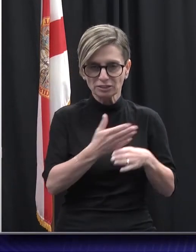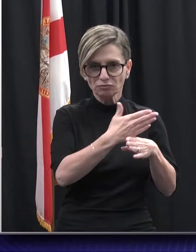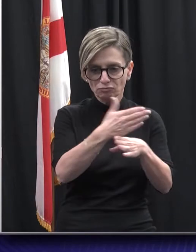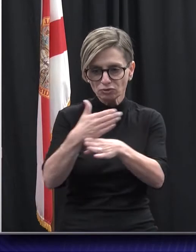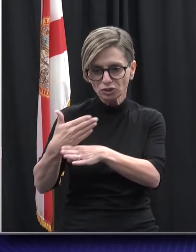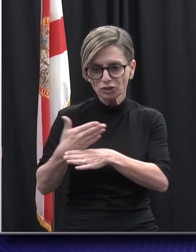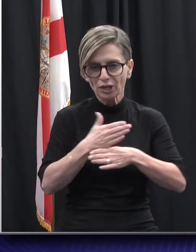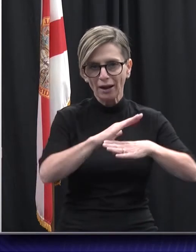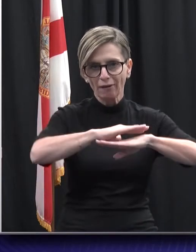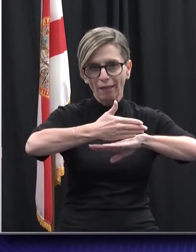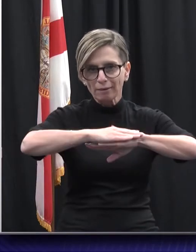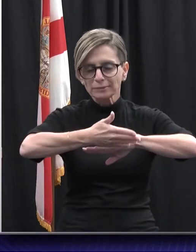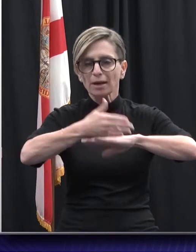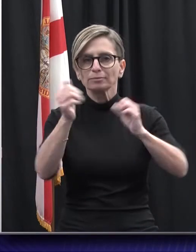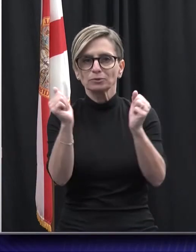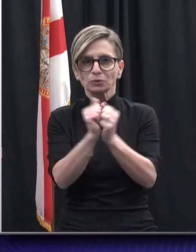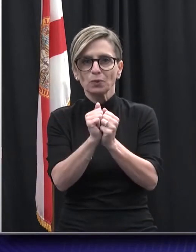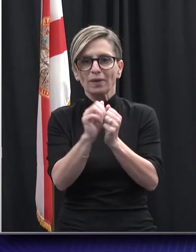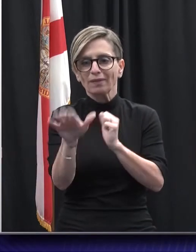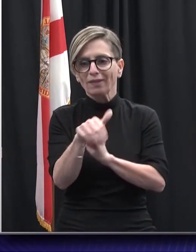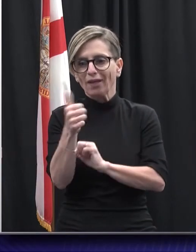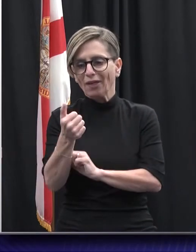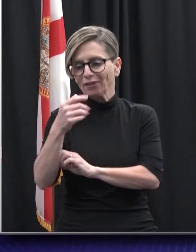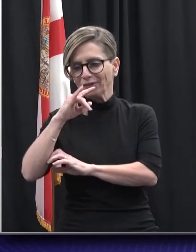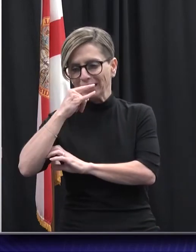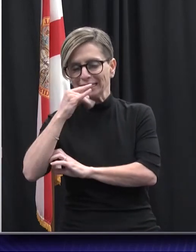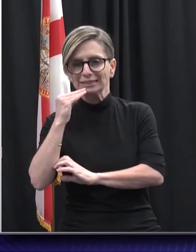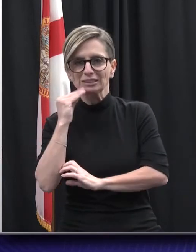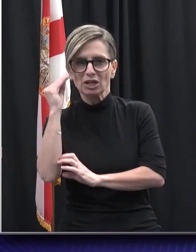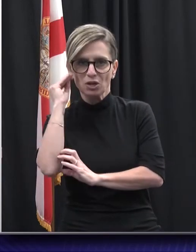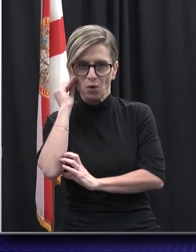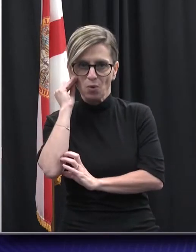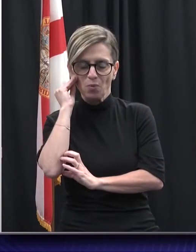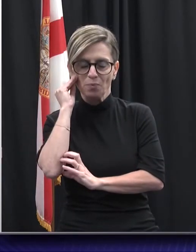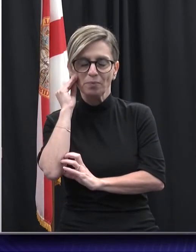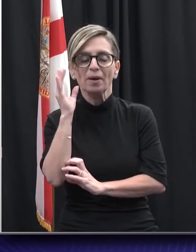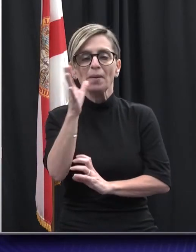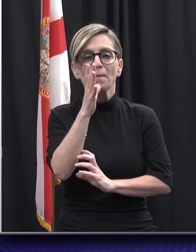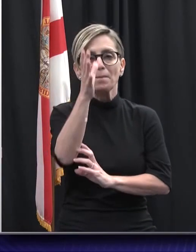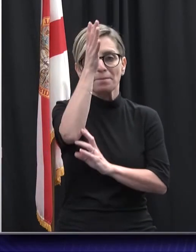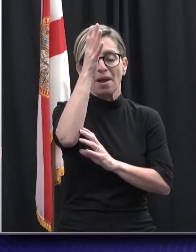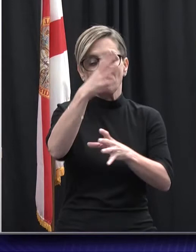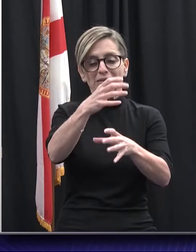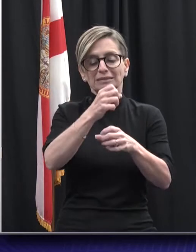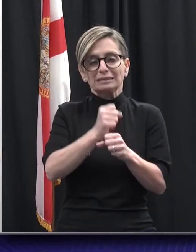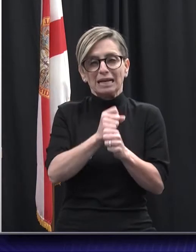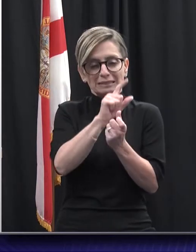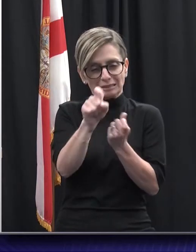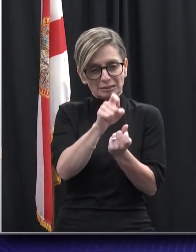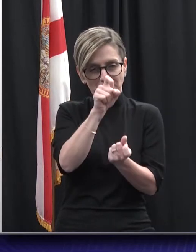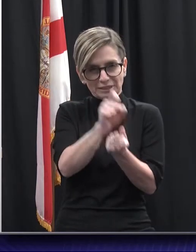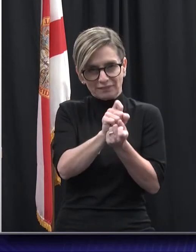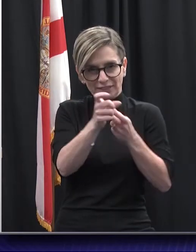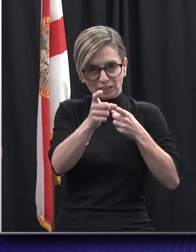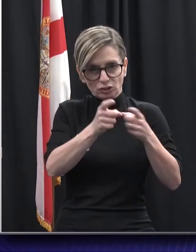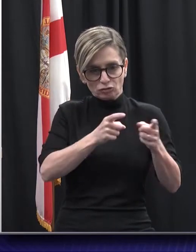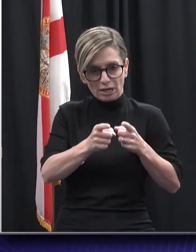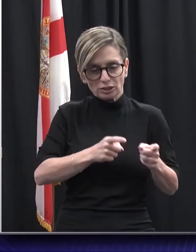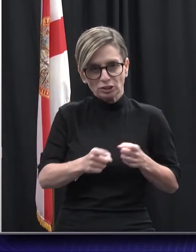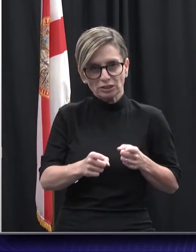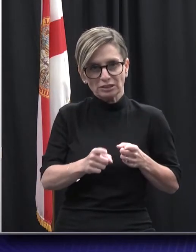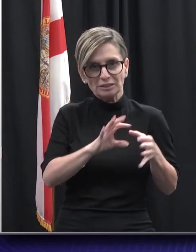the home. Parents and students have received very specific directions based on the grade level and the